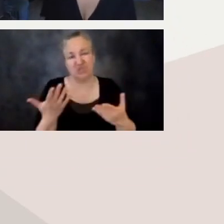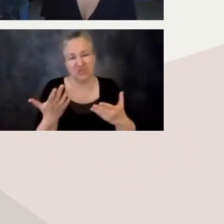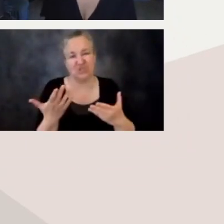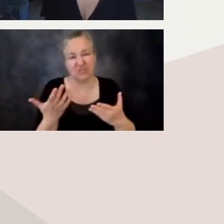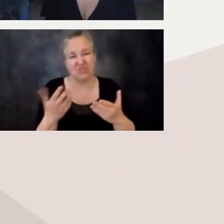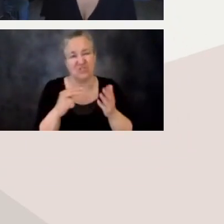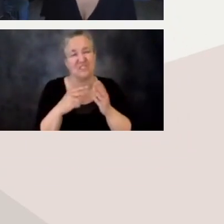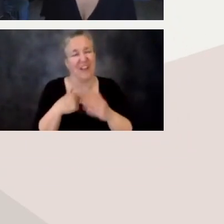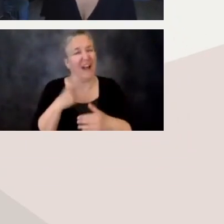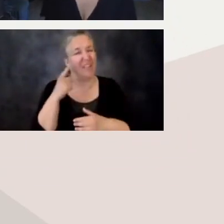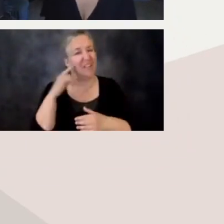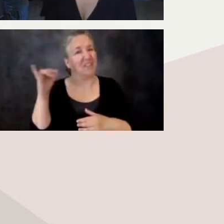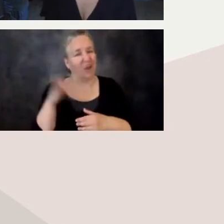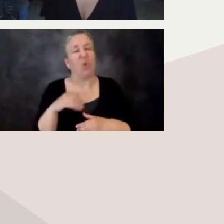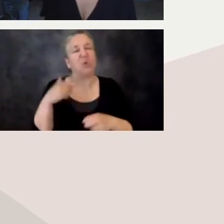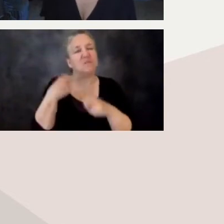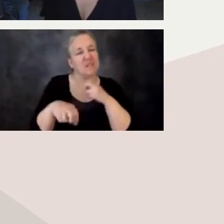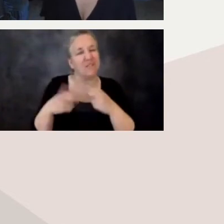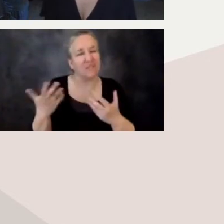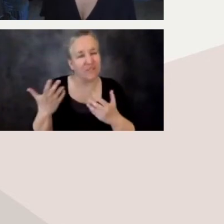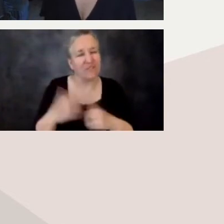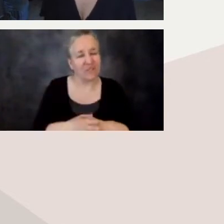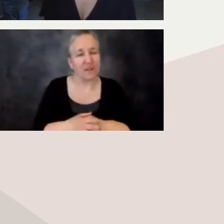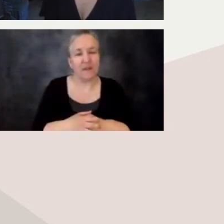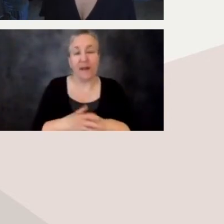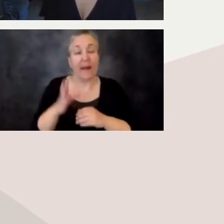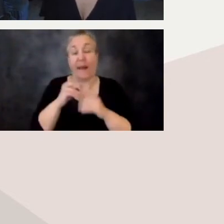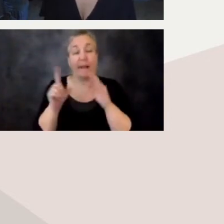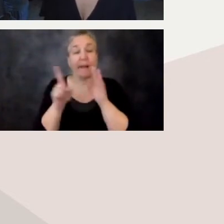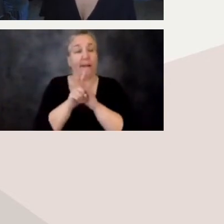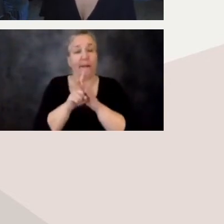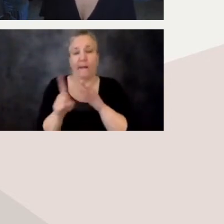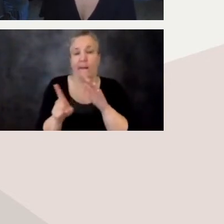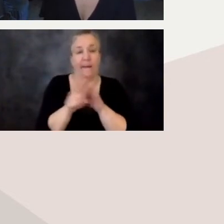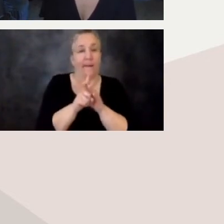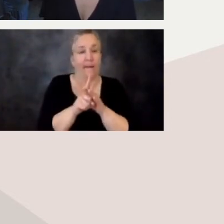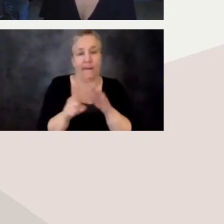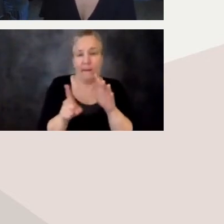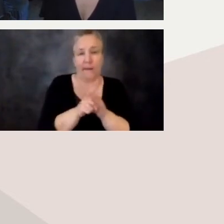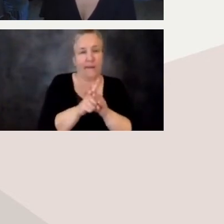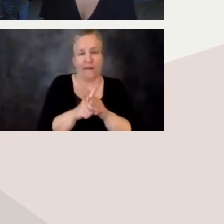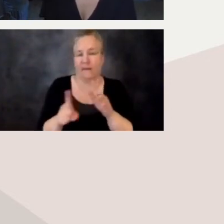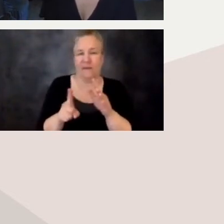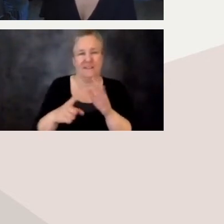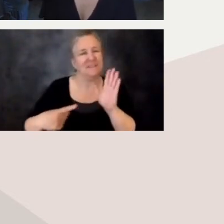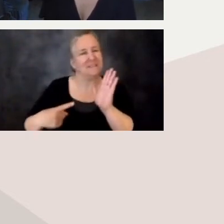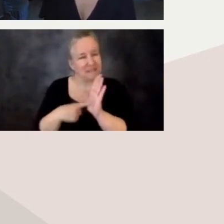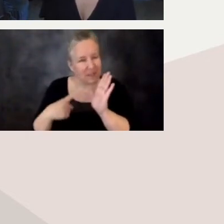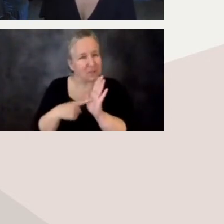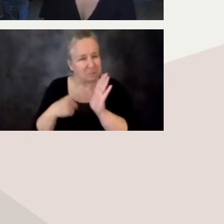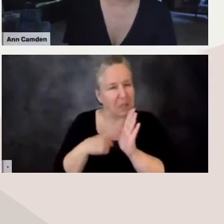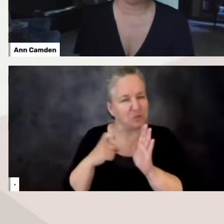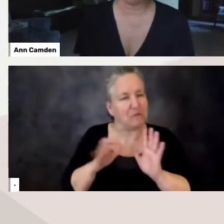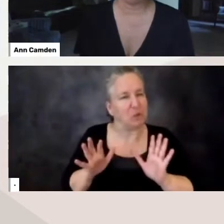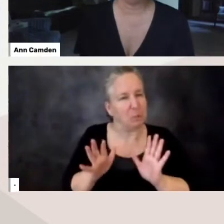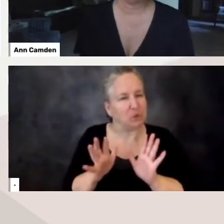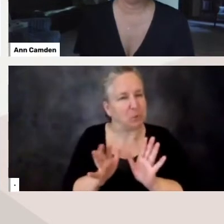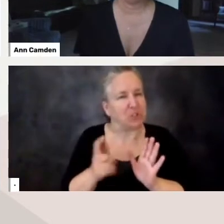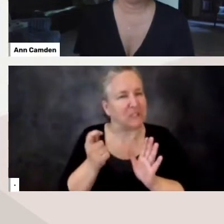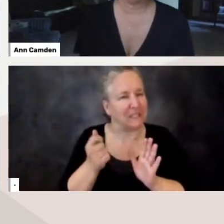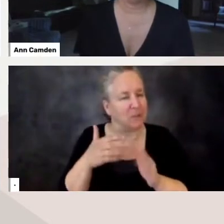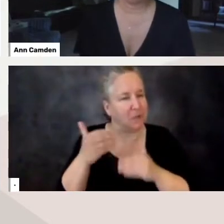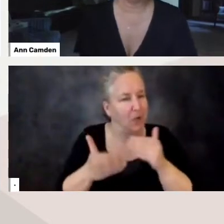think that was really hard, and it kind of comes and goes. I feel like in some ways you have to keep pushing the envelope a little bit just to